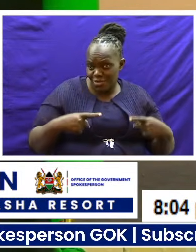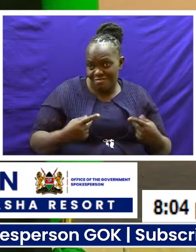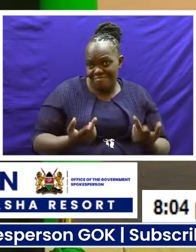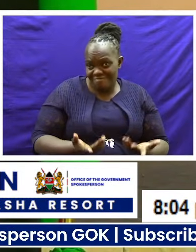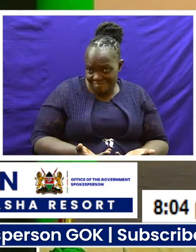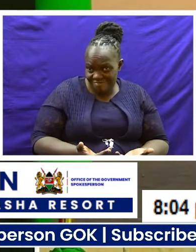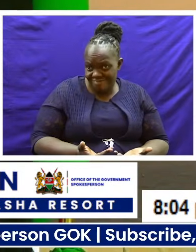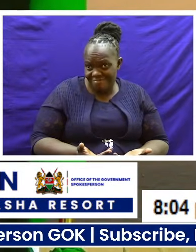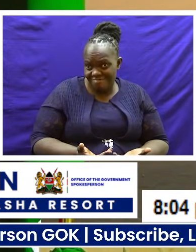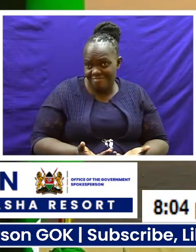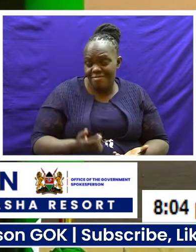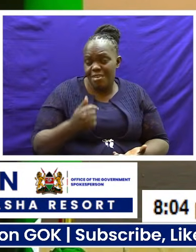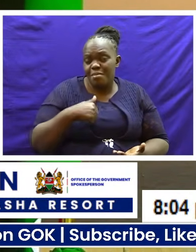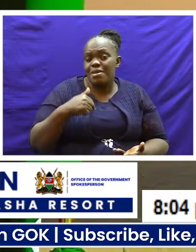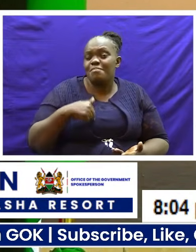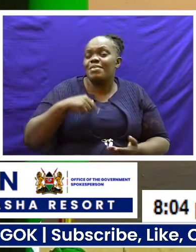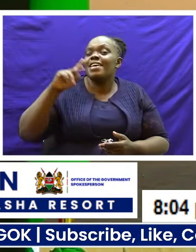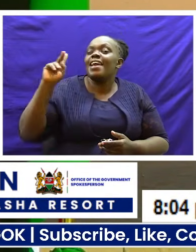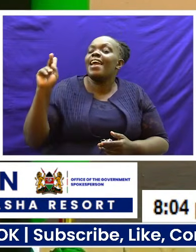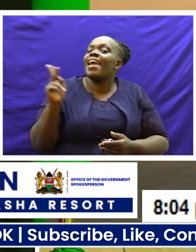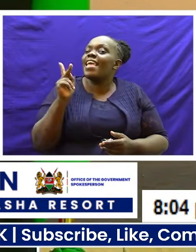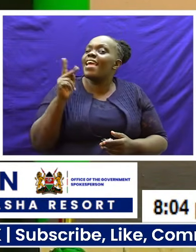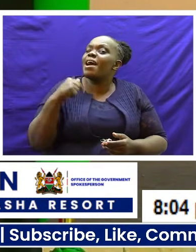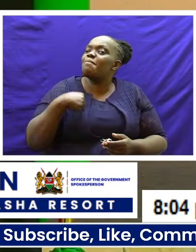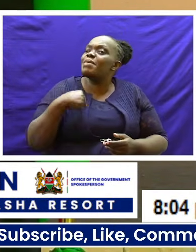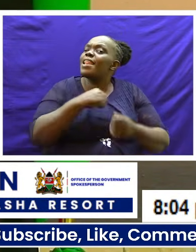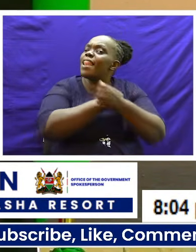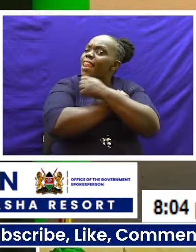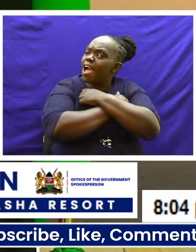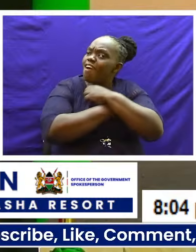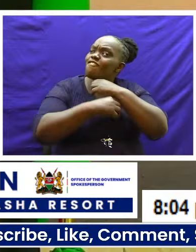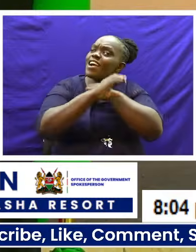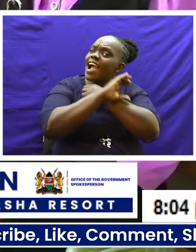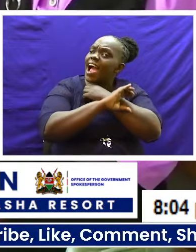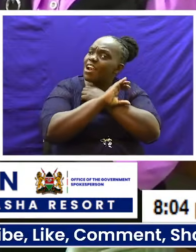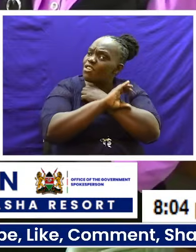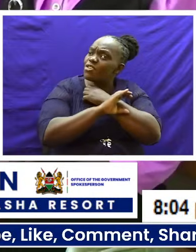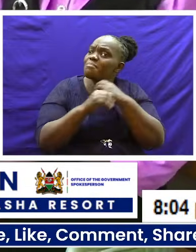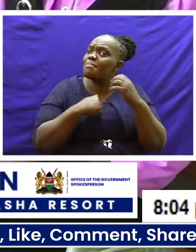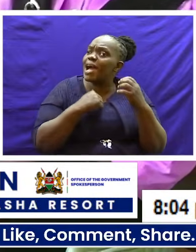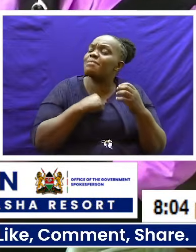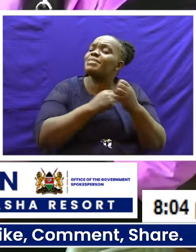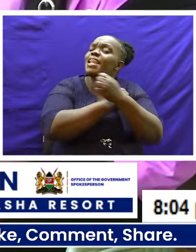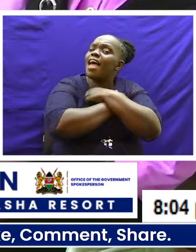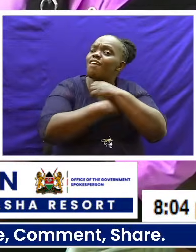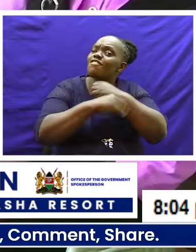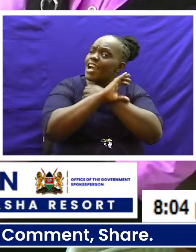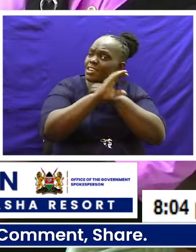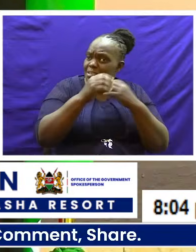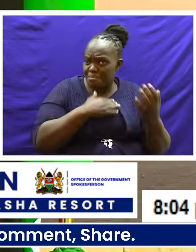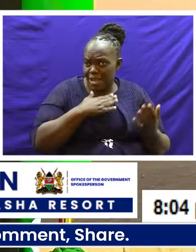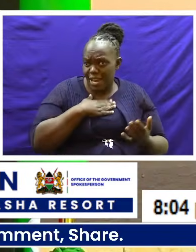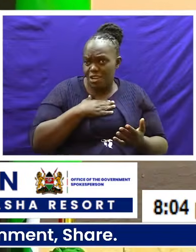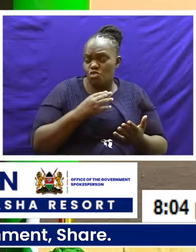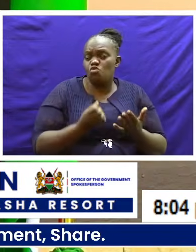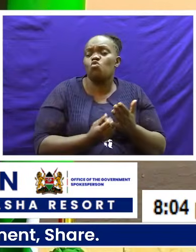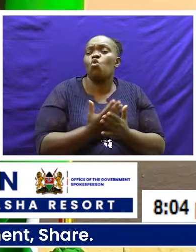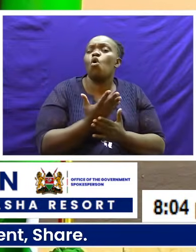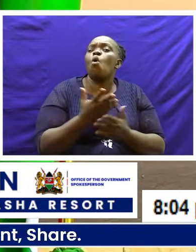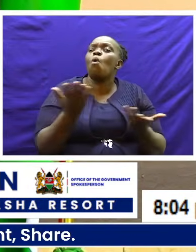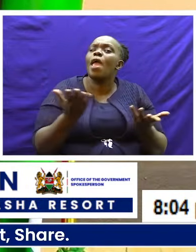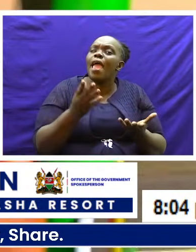Nianze kwanza kusema mimi ni Mkenya, mimi ni mzalendo. I love my country. So where did you grow up in?